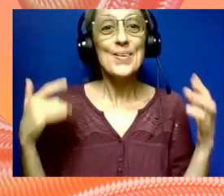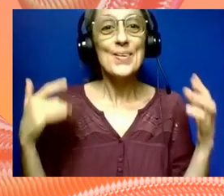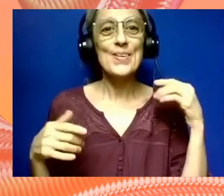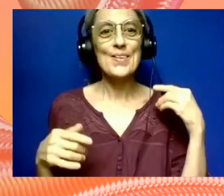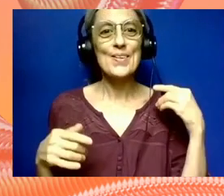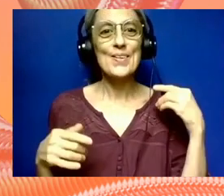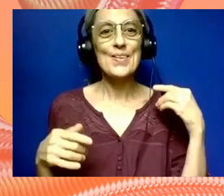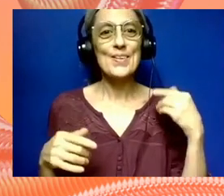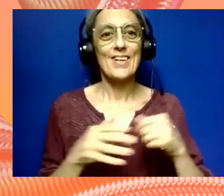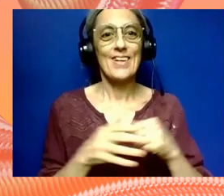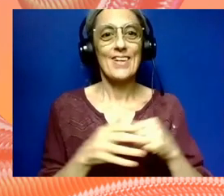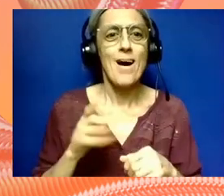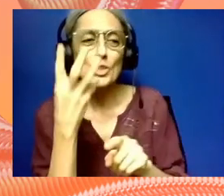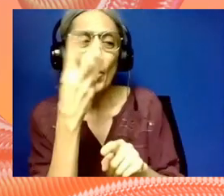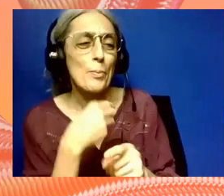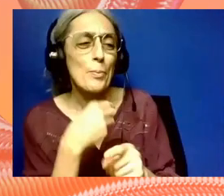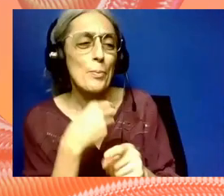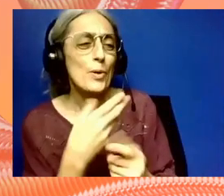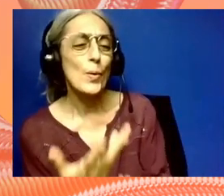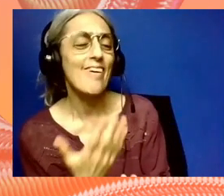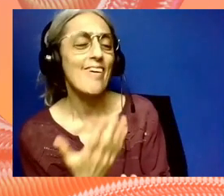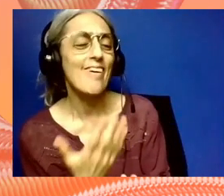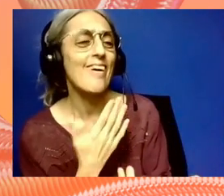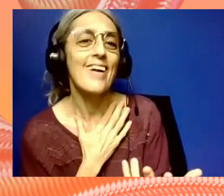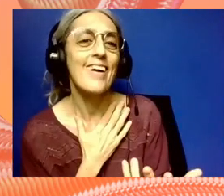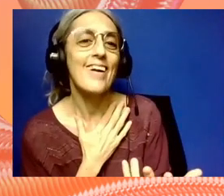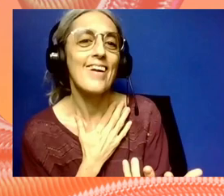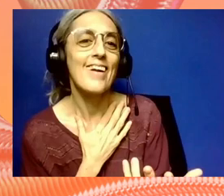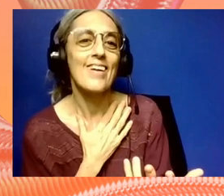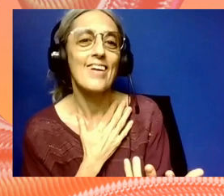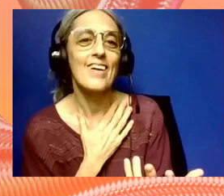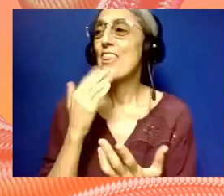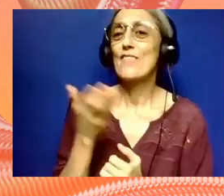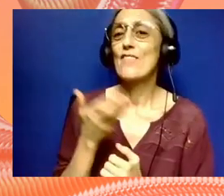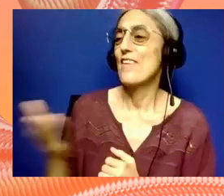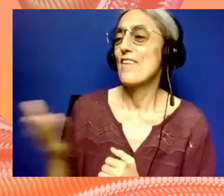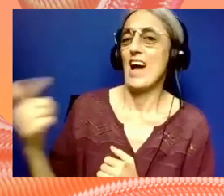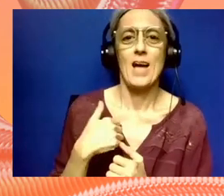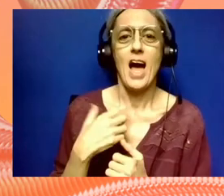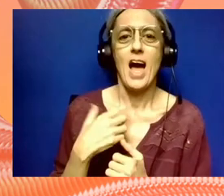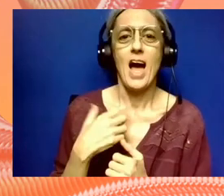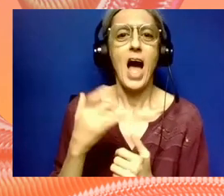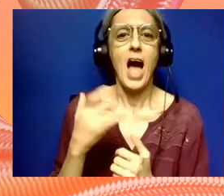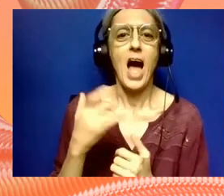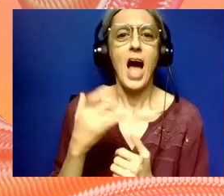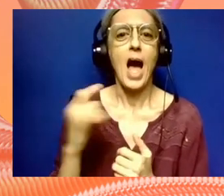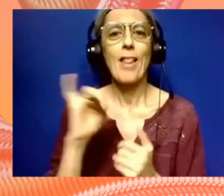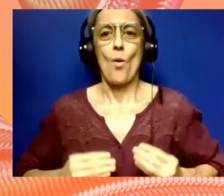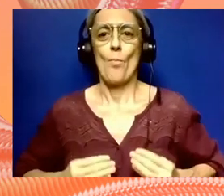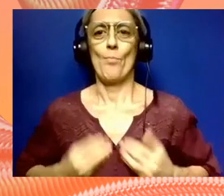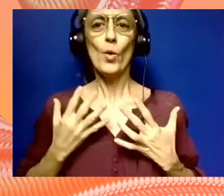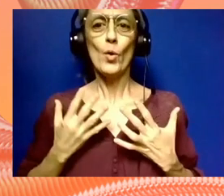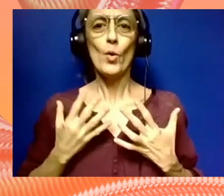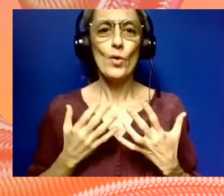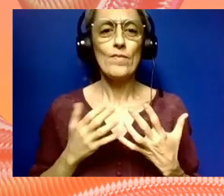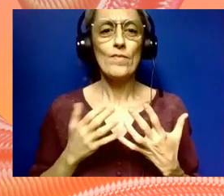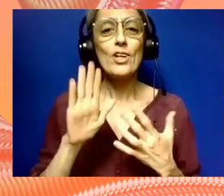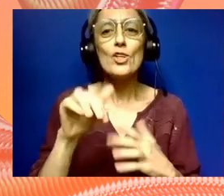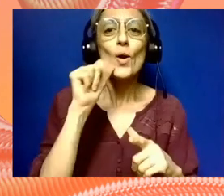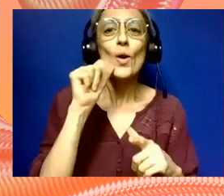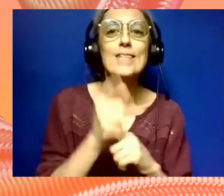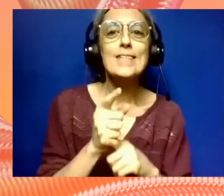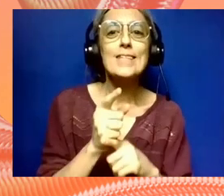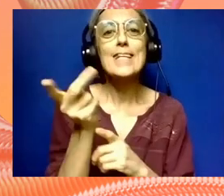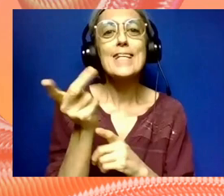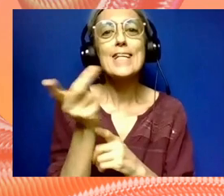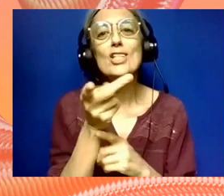You're so beautiful. Thank you for having me. I'm like so moved at your sister talk. We're very in